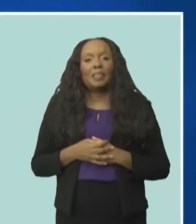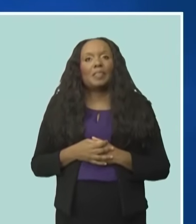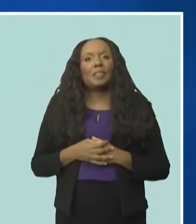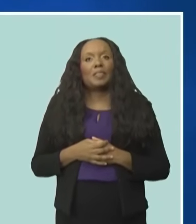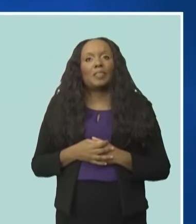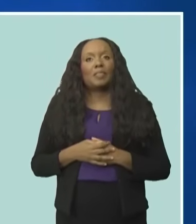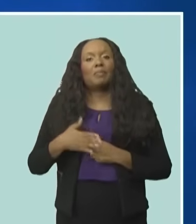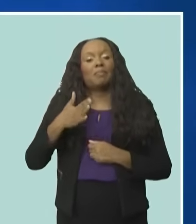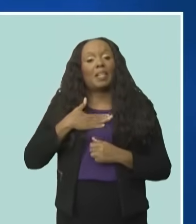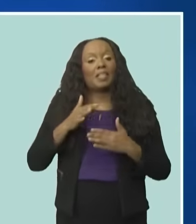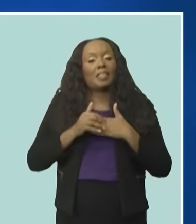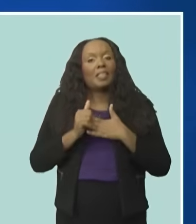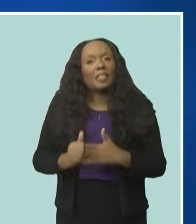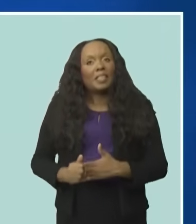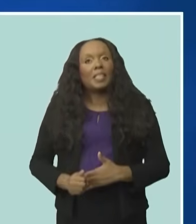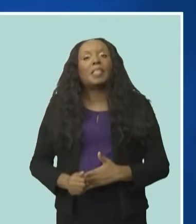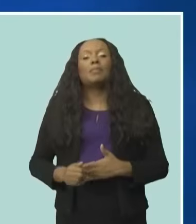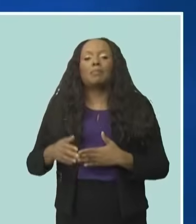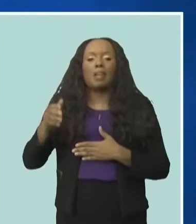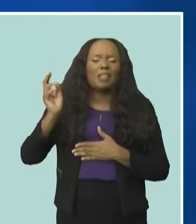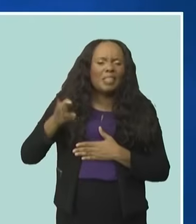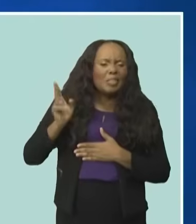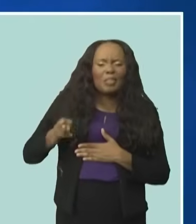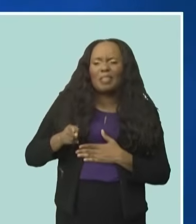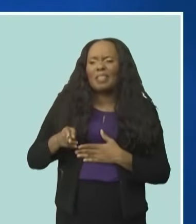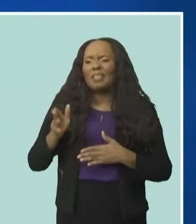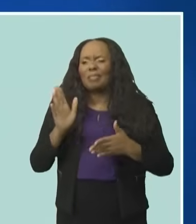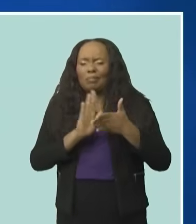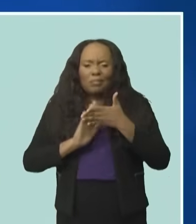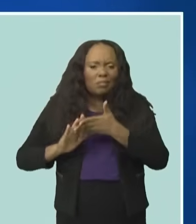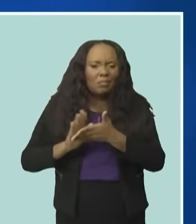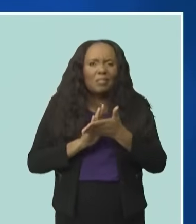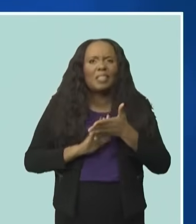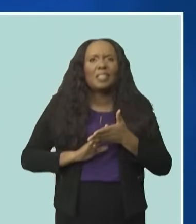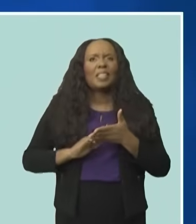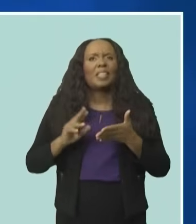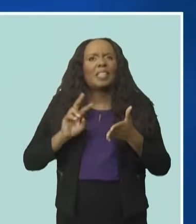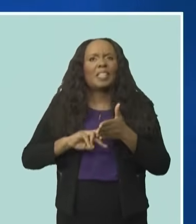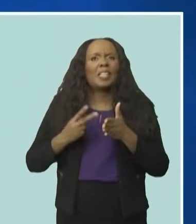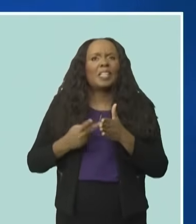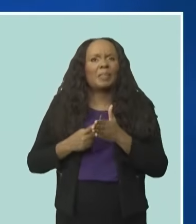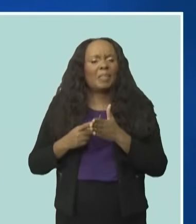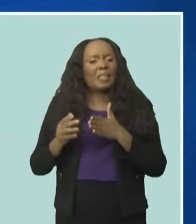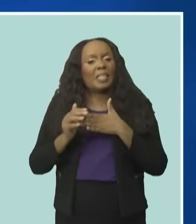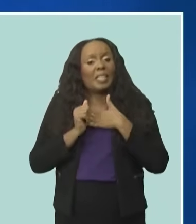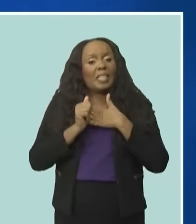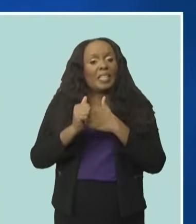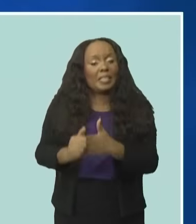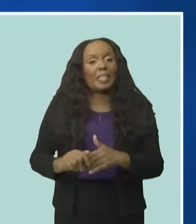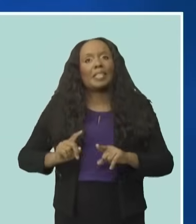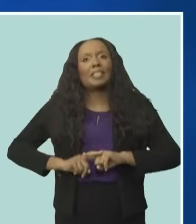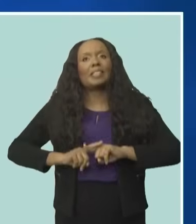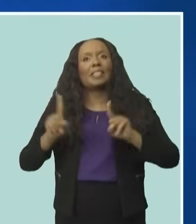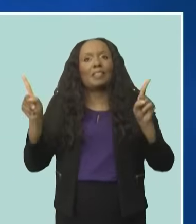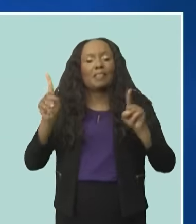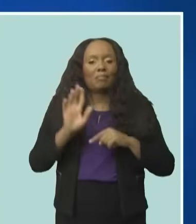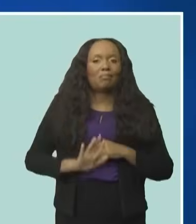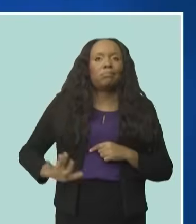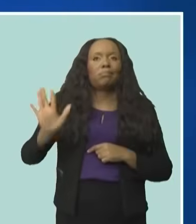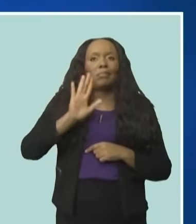was historic. This bold step forward reflects the evolving face of leadership within the fire service and the wider